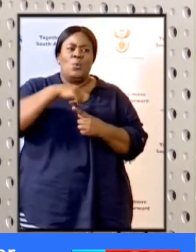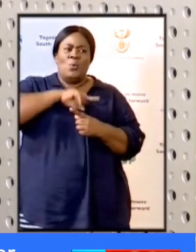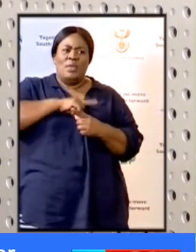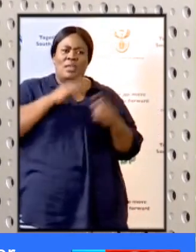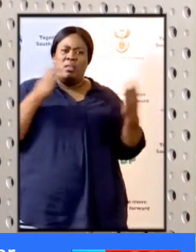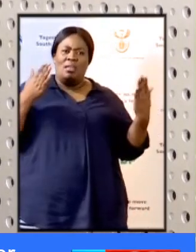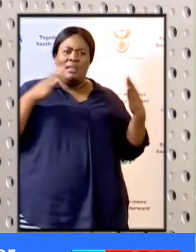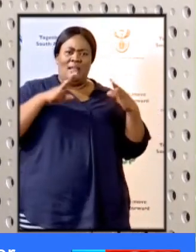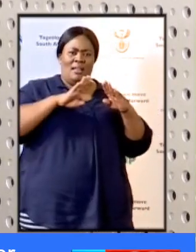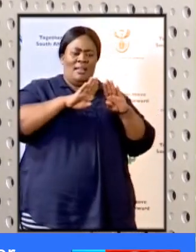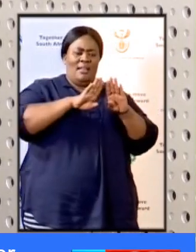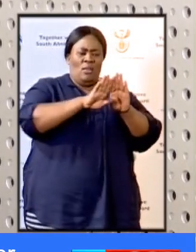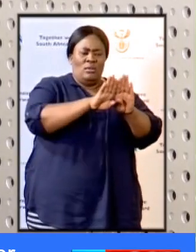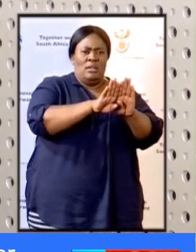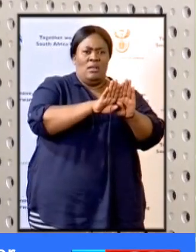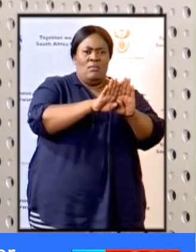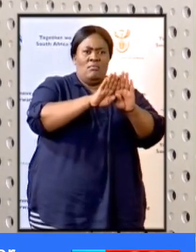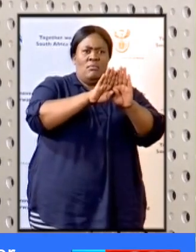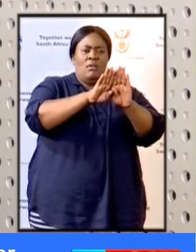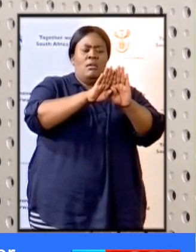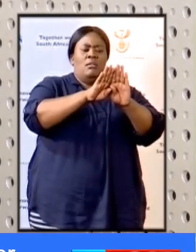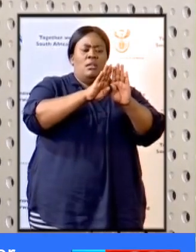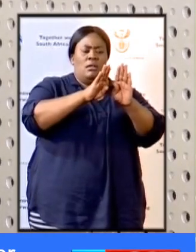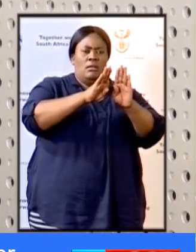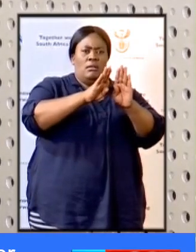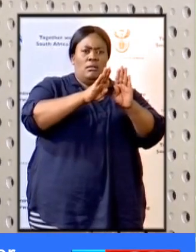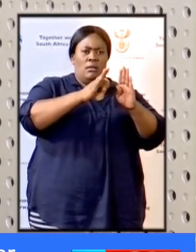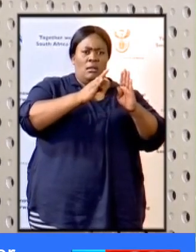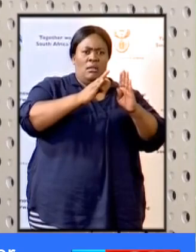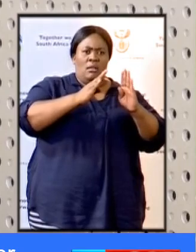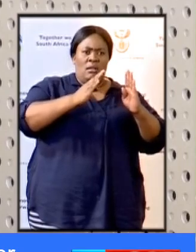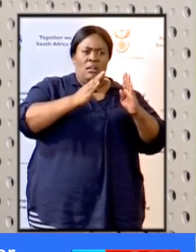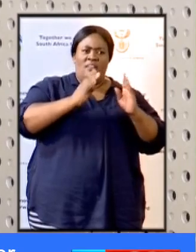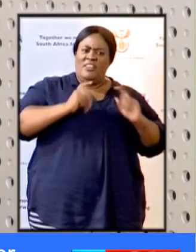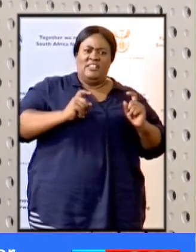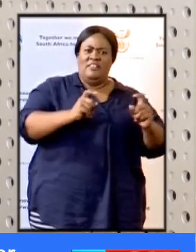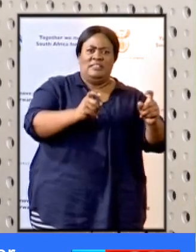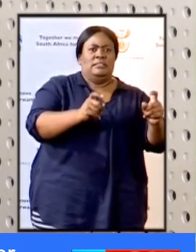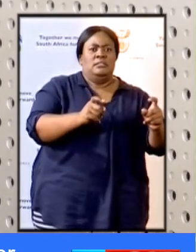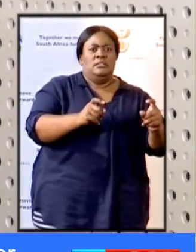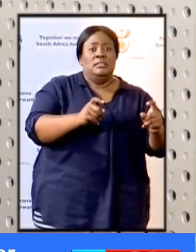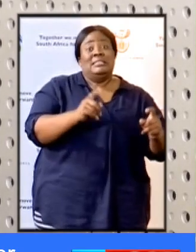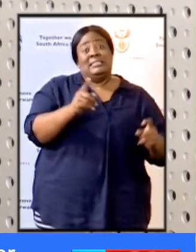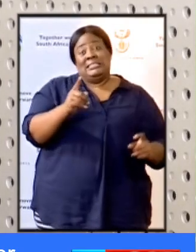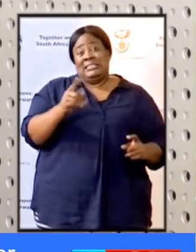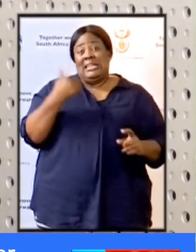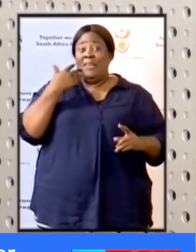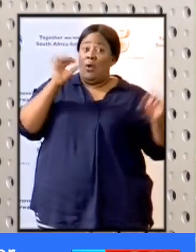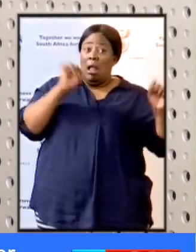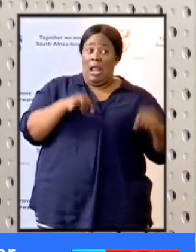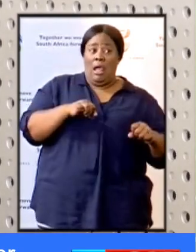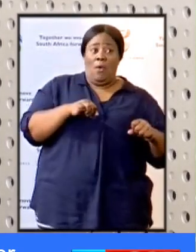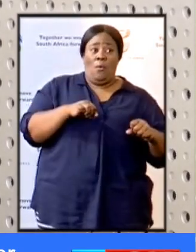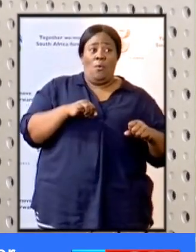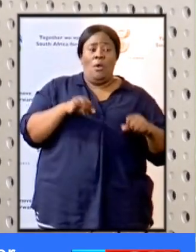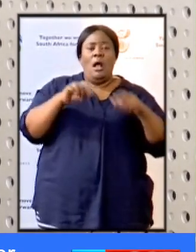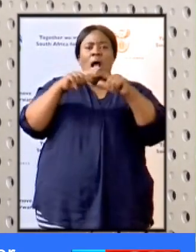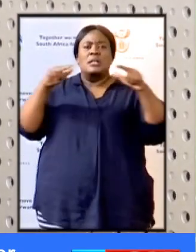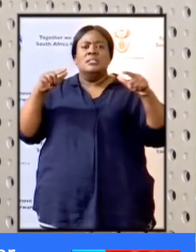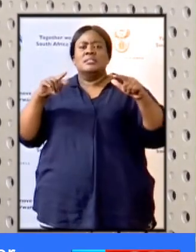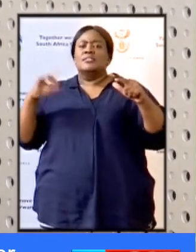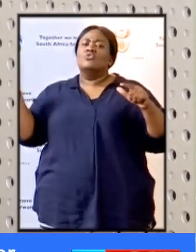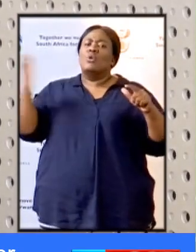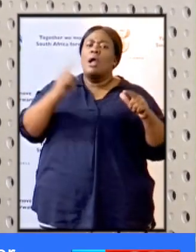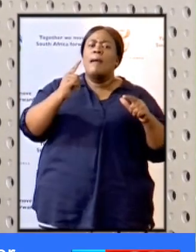by stealth. Because if we start allowing bits and pieces like now, will you allow us to come and fetch